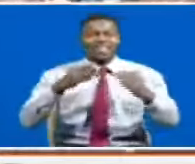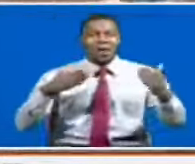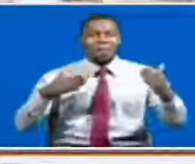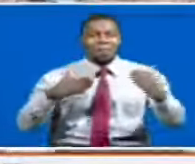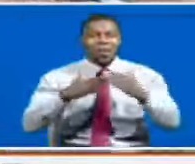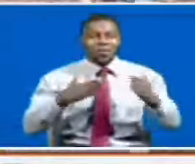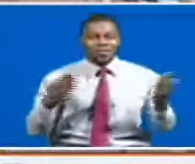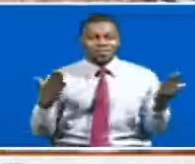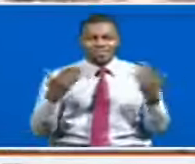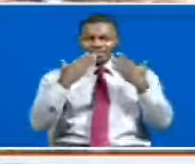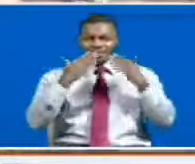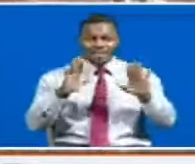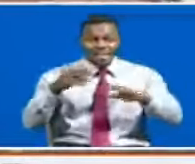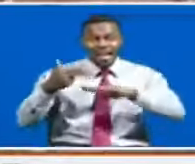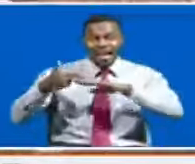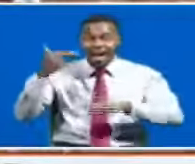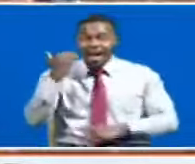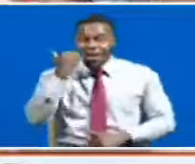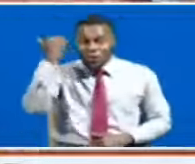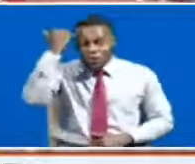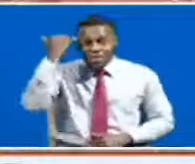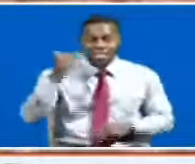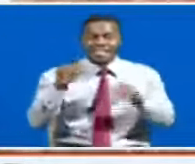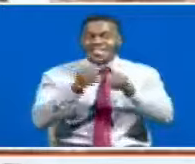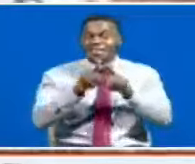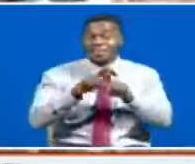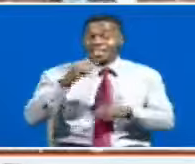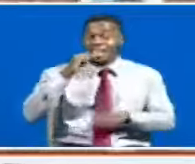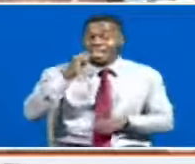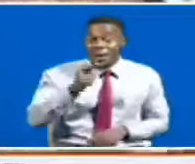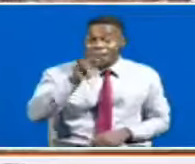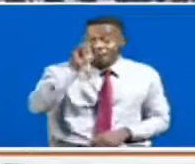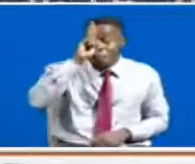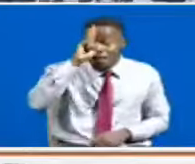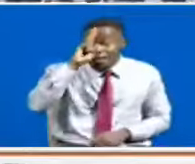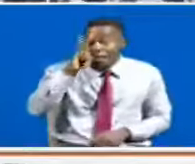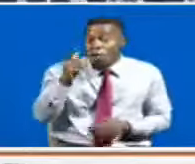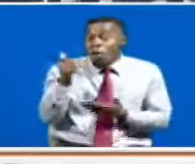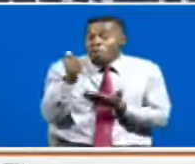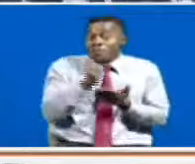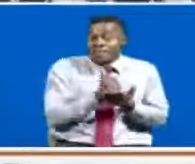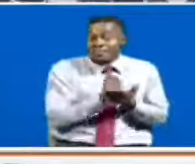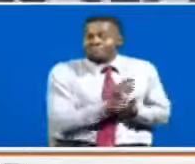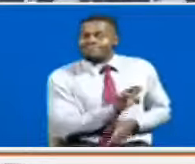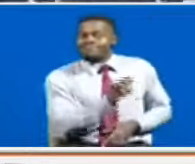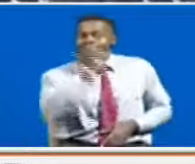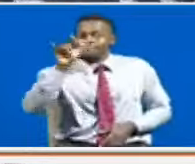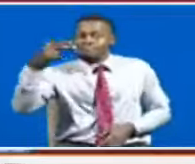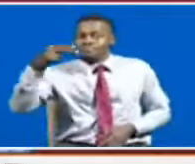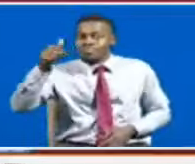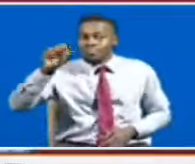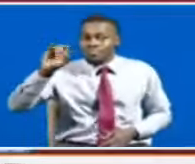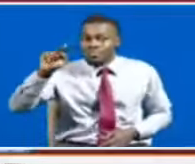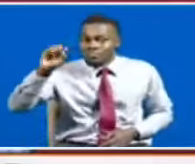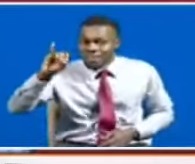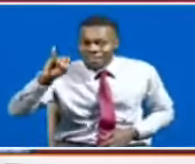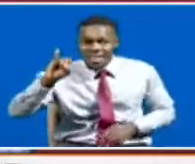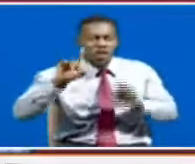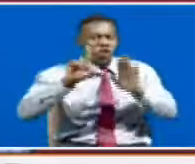soon. The High Court has declared the planned deployment of Kenyan police officers to Caribbean nation of Haiti as illegal. Declaration is